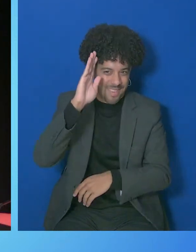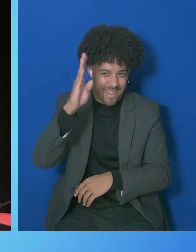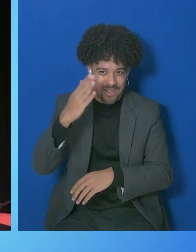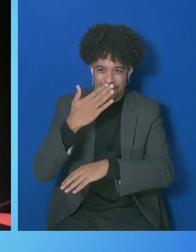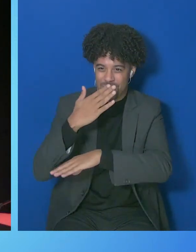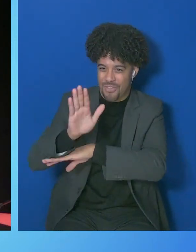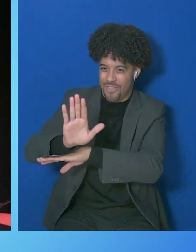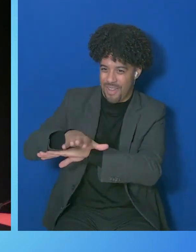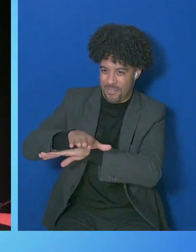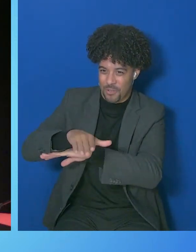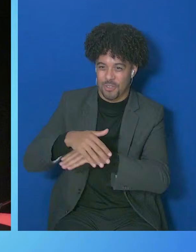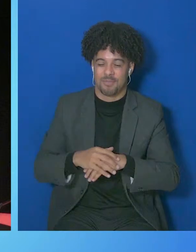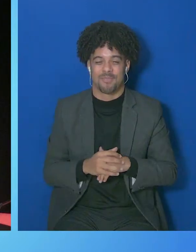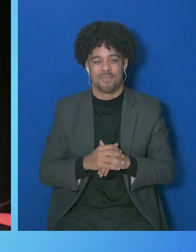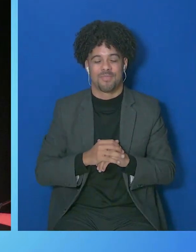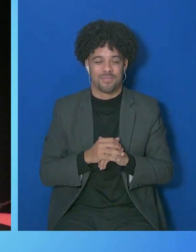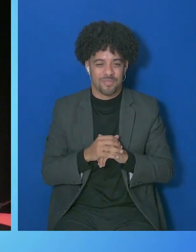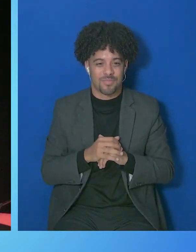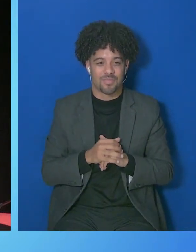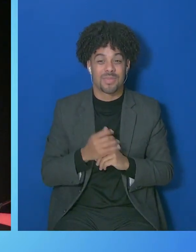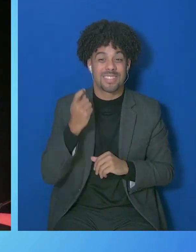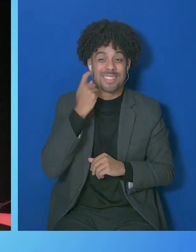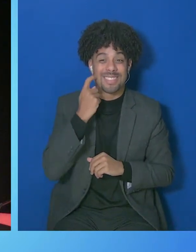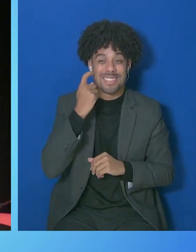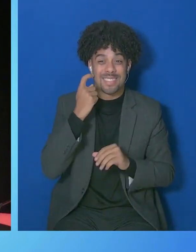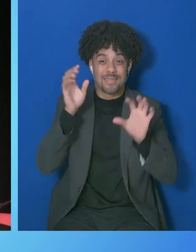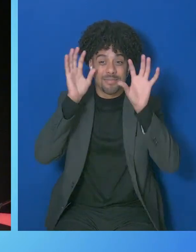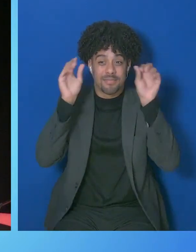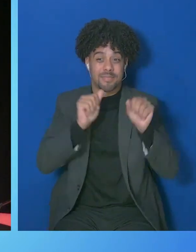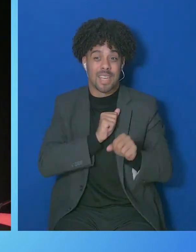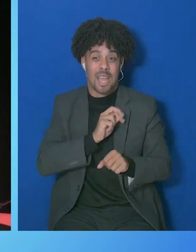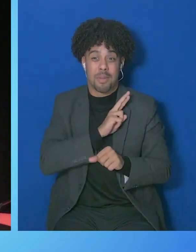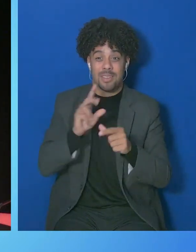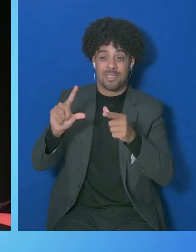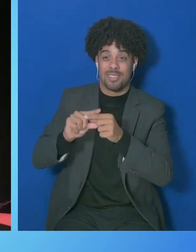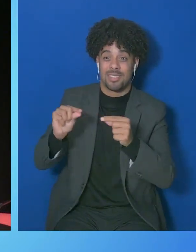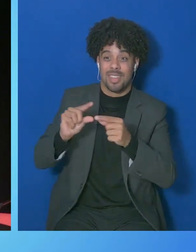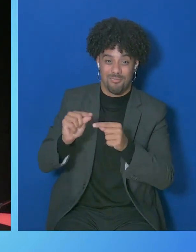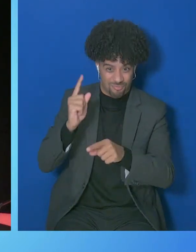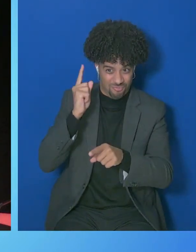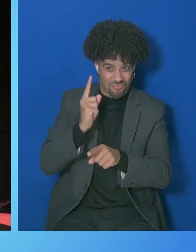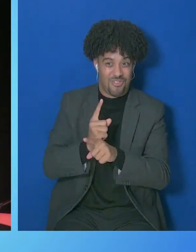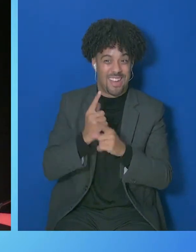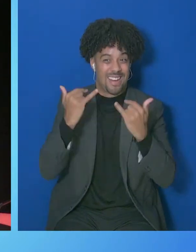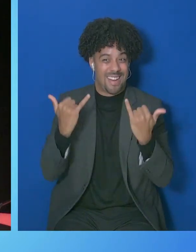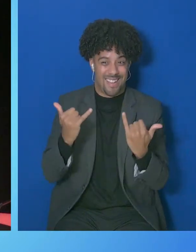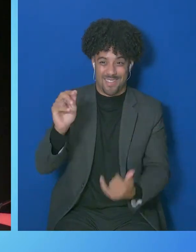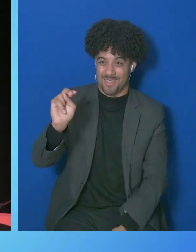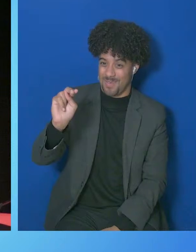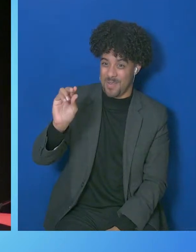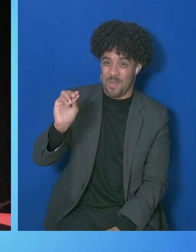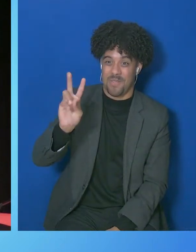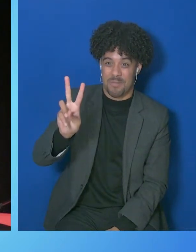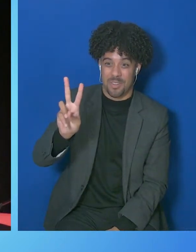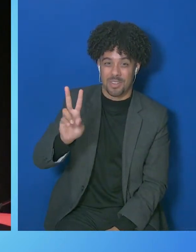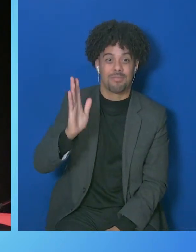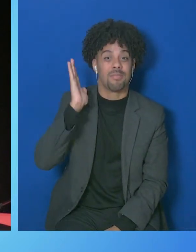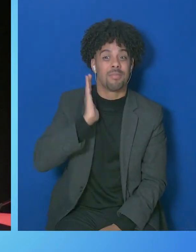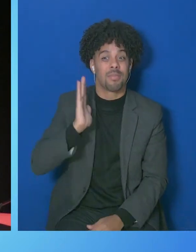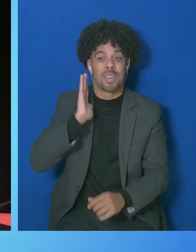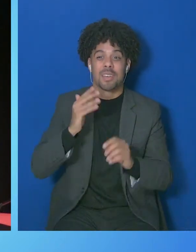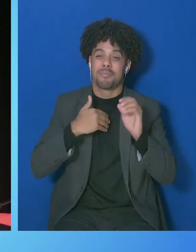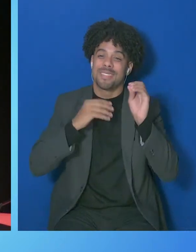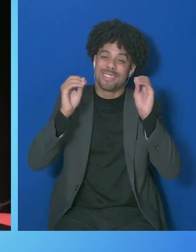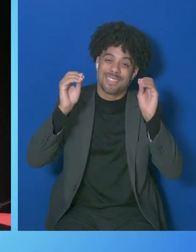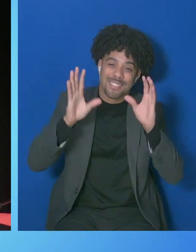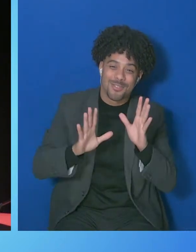As Annette mentioned, here we are already in November, and back when I was a teacher and a principal, I always thought this was one of the funnest times of the